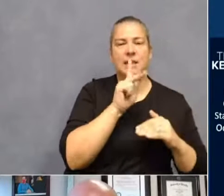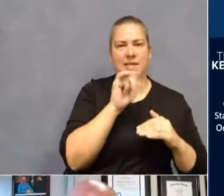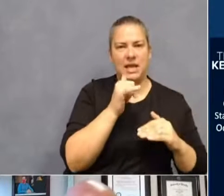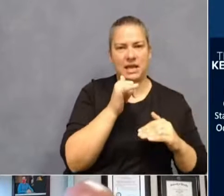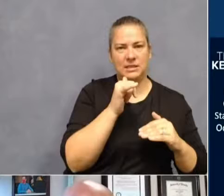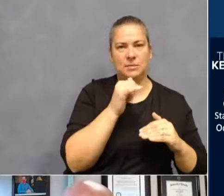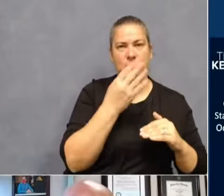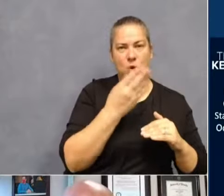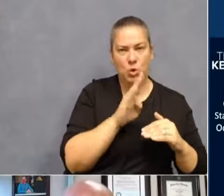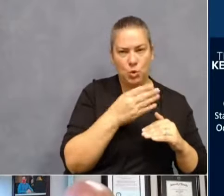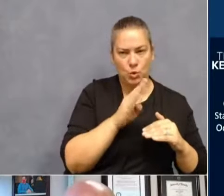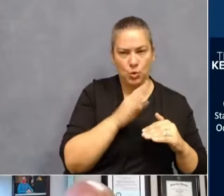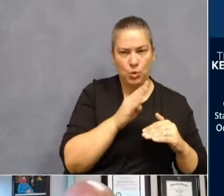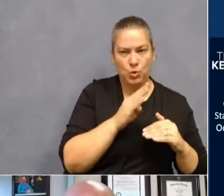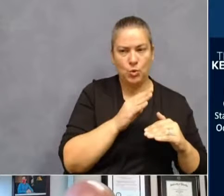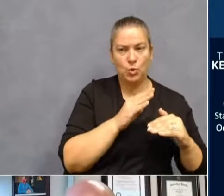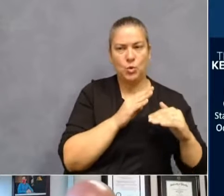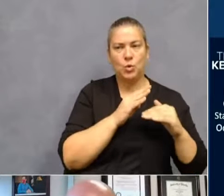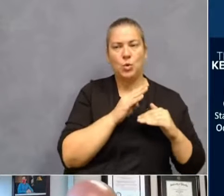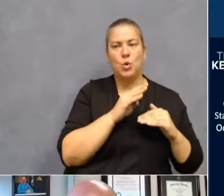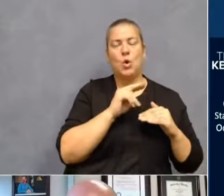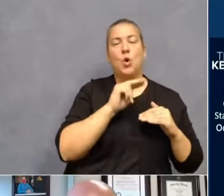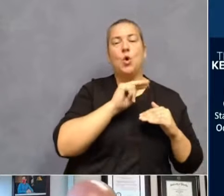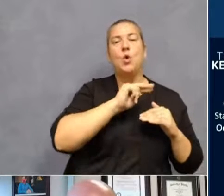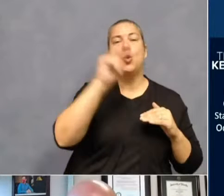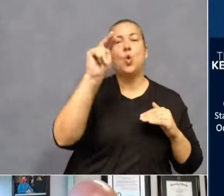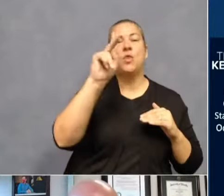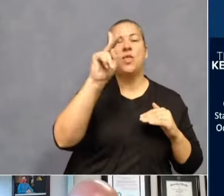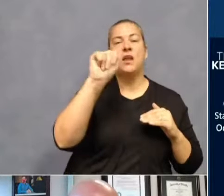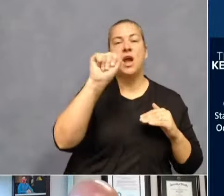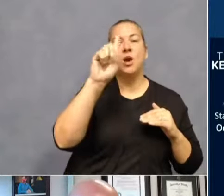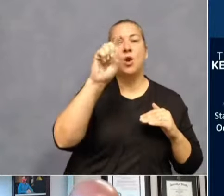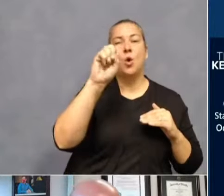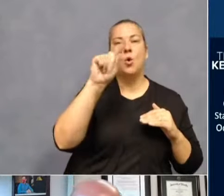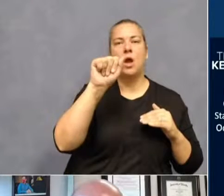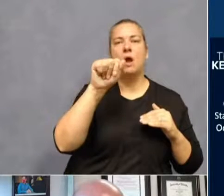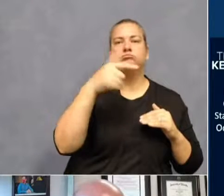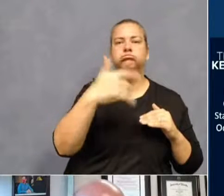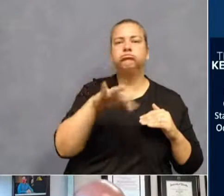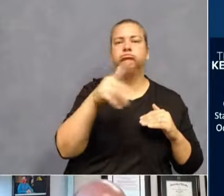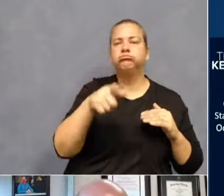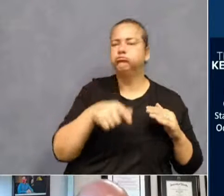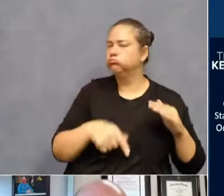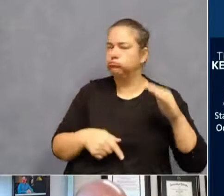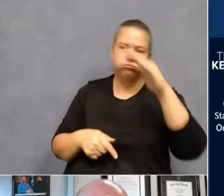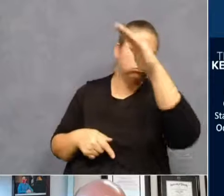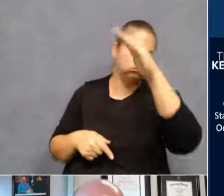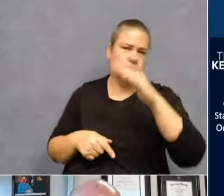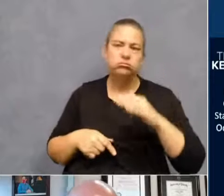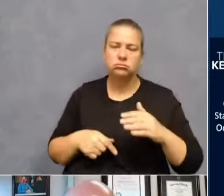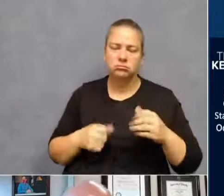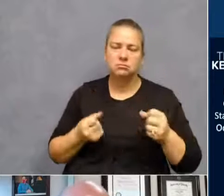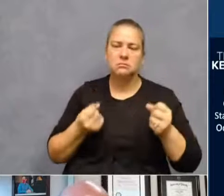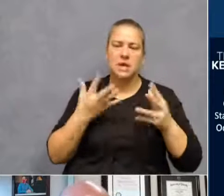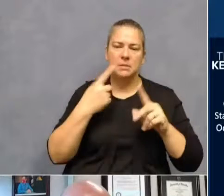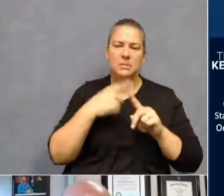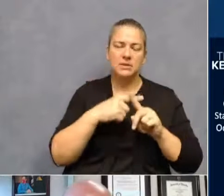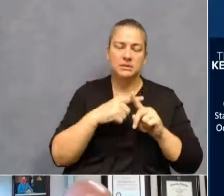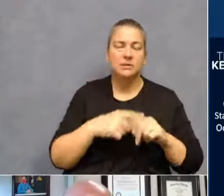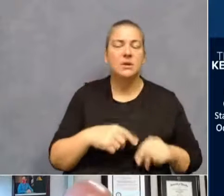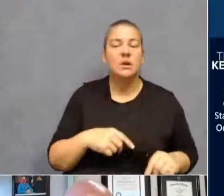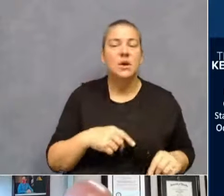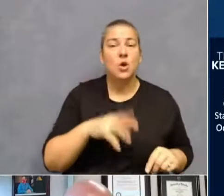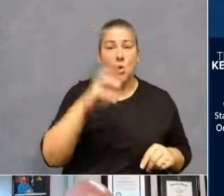Dakota, which is the current hurting the most state as far as number of cases. Again, the reason I use this slide,